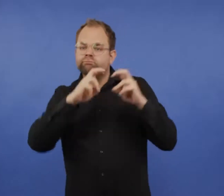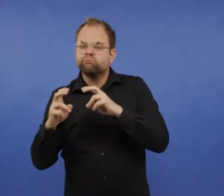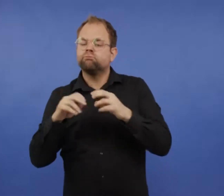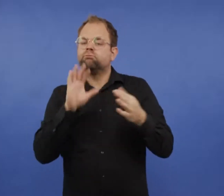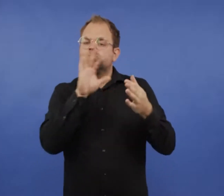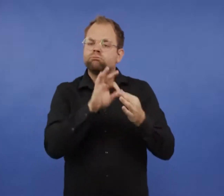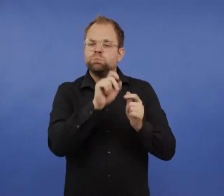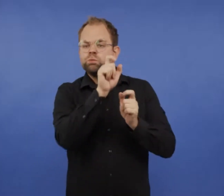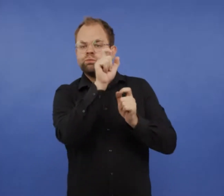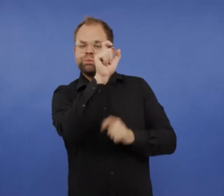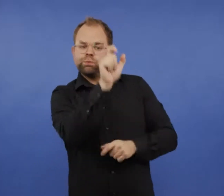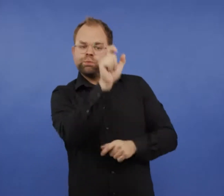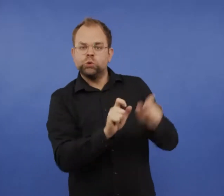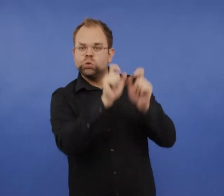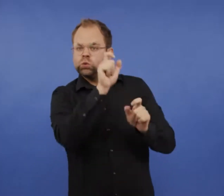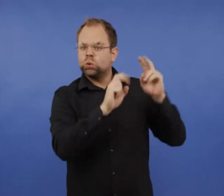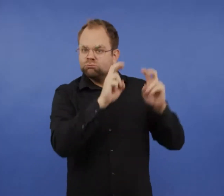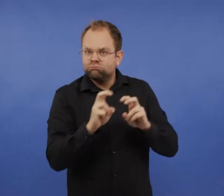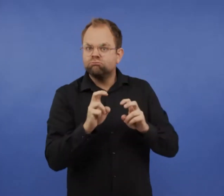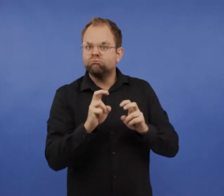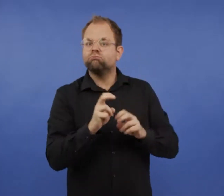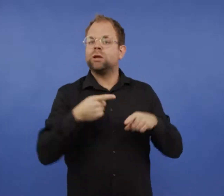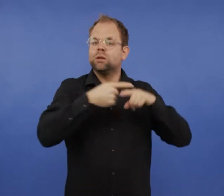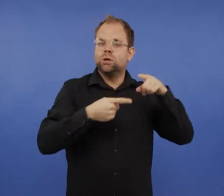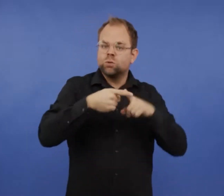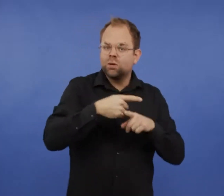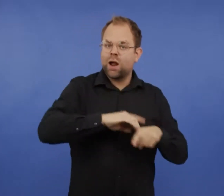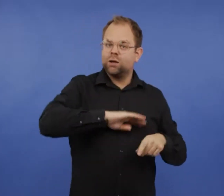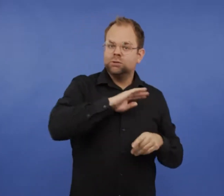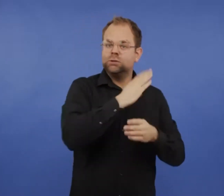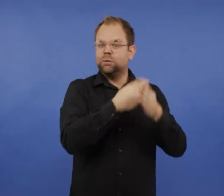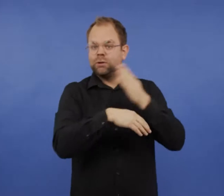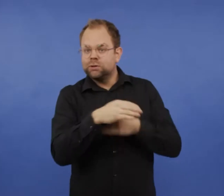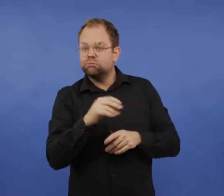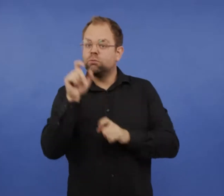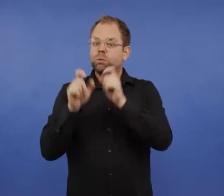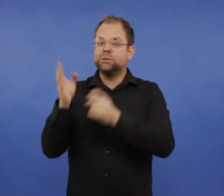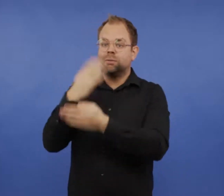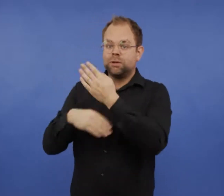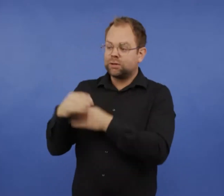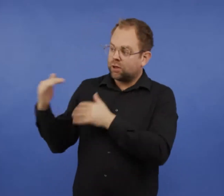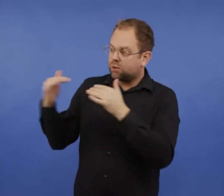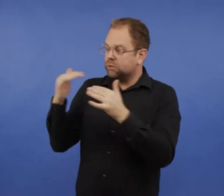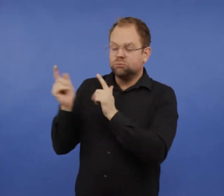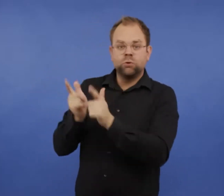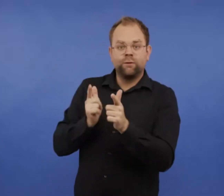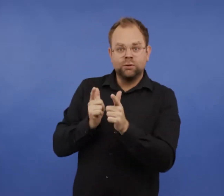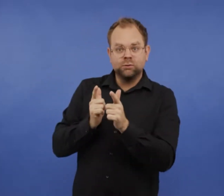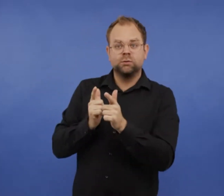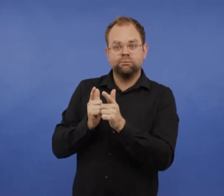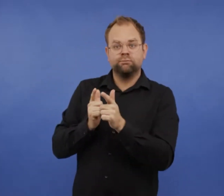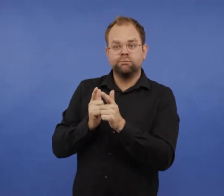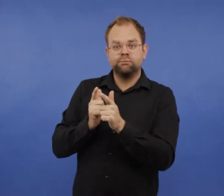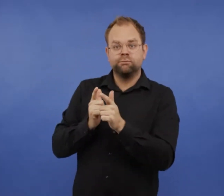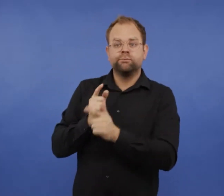much, Sarah. I hope my technology holds up here. And let me say at the outset, I'm deeply grateful to